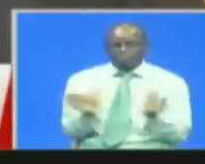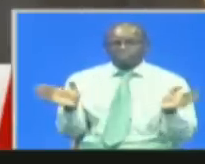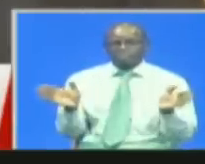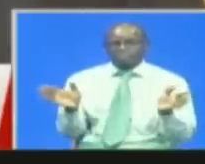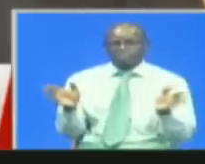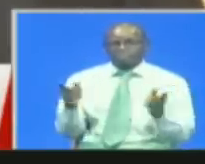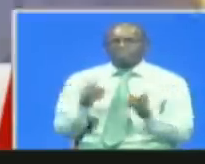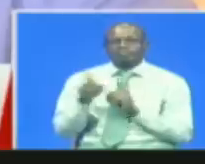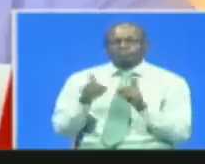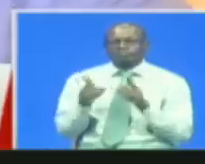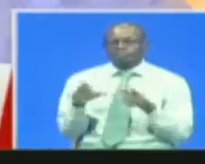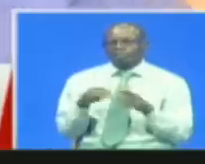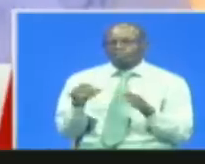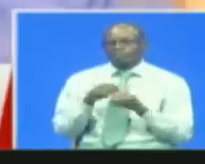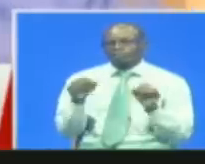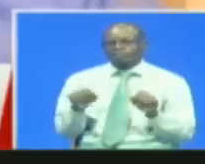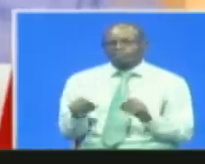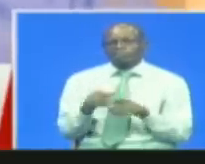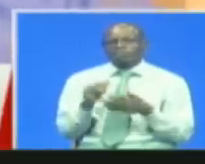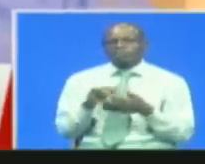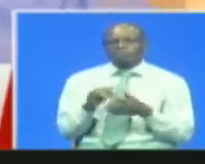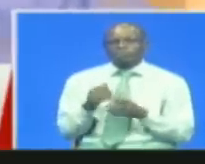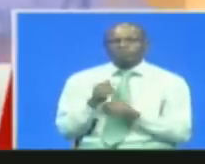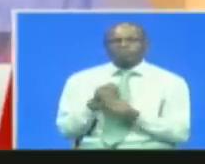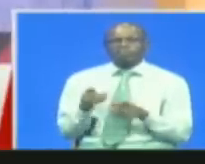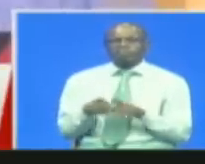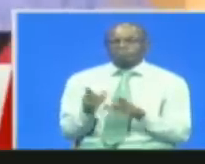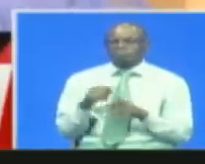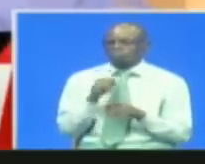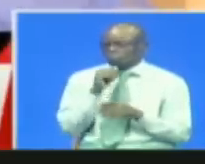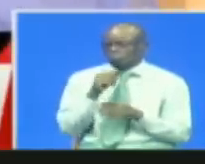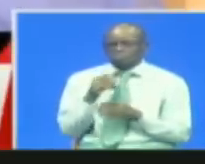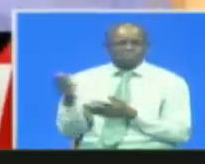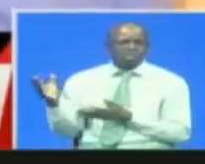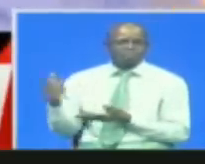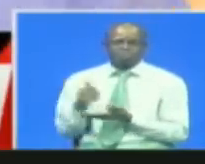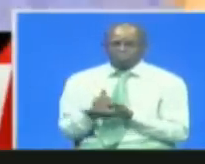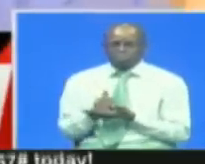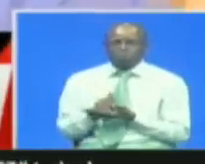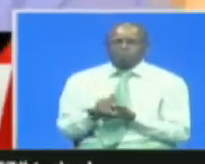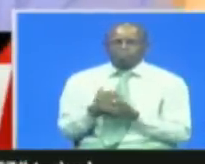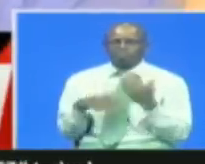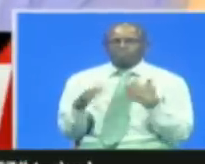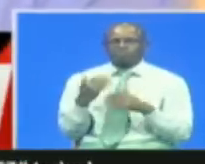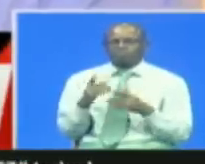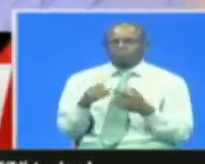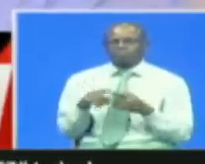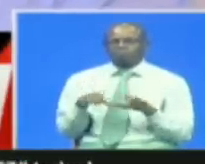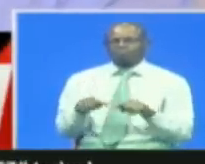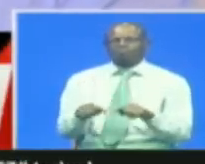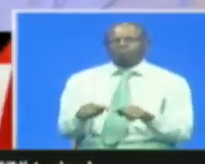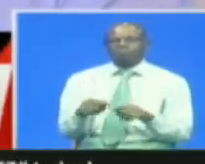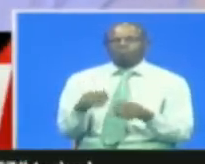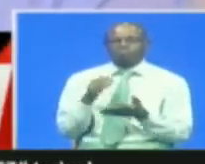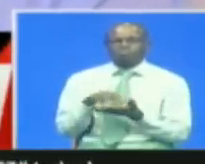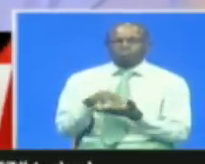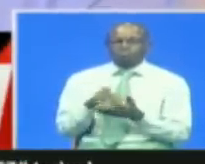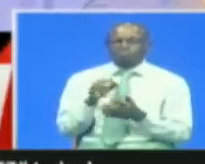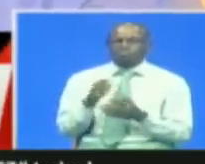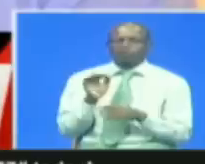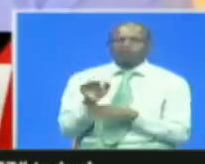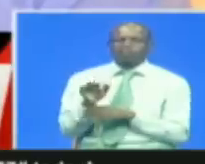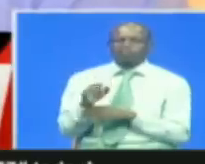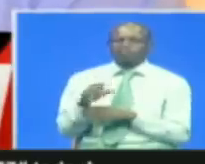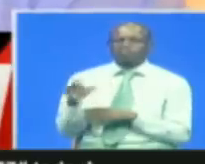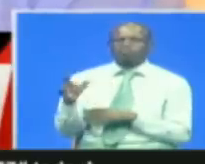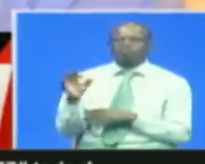are working. We don't employ professionals to take that position. If you're asked in the county of Nairobi, who